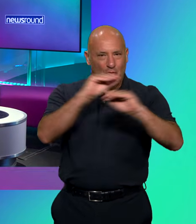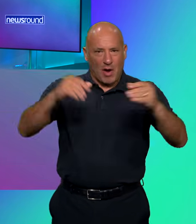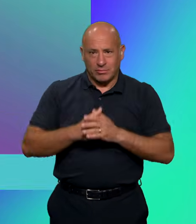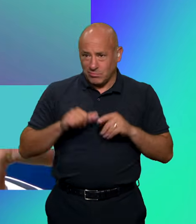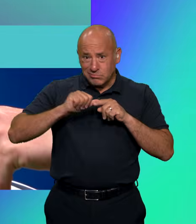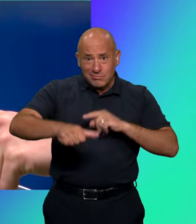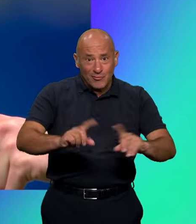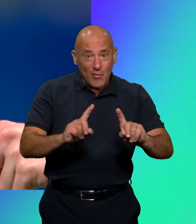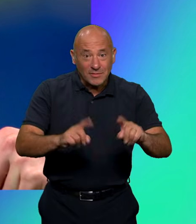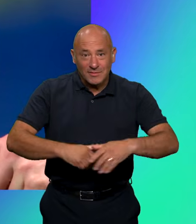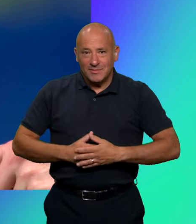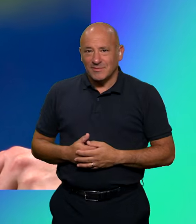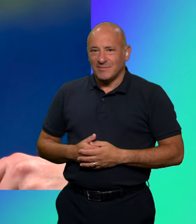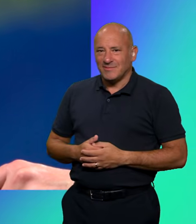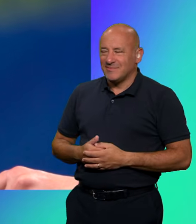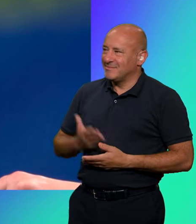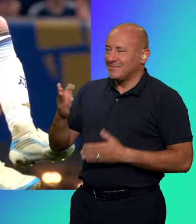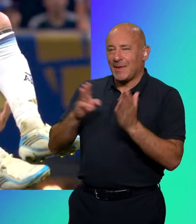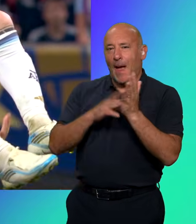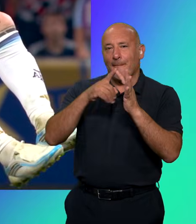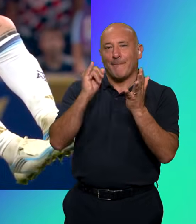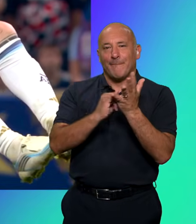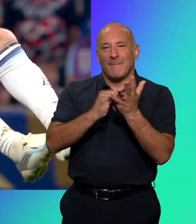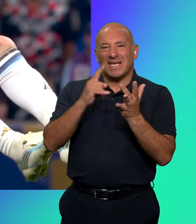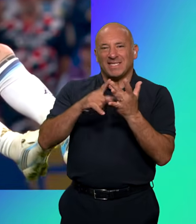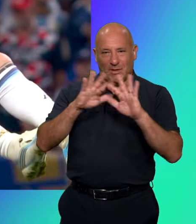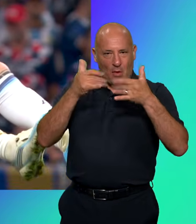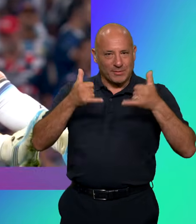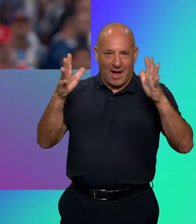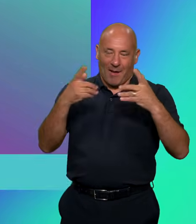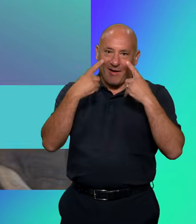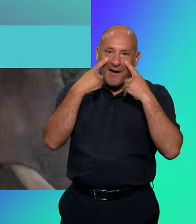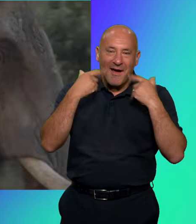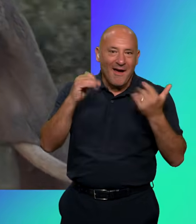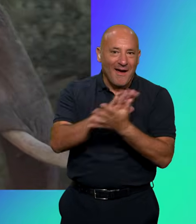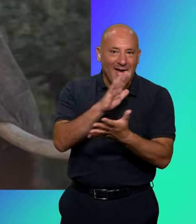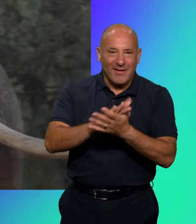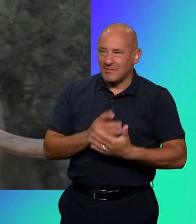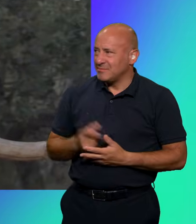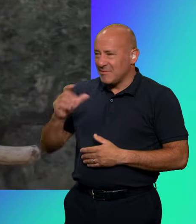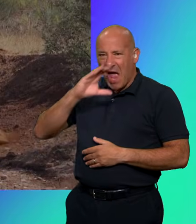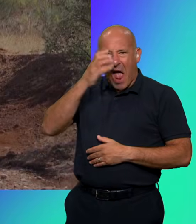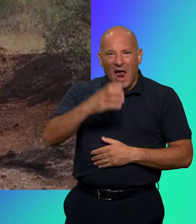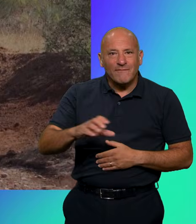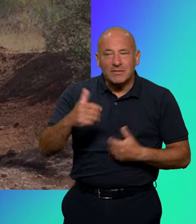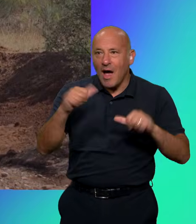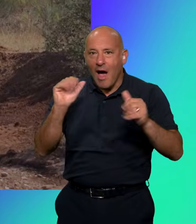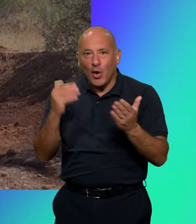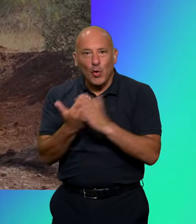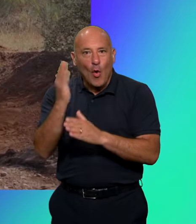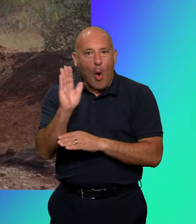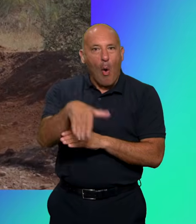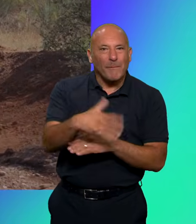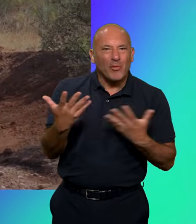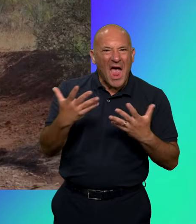minutes. Tears of joy for Messi in the World Cup. And the elephant finding a new home